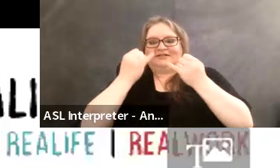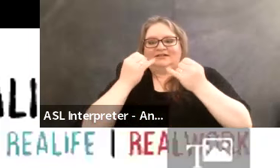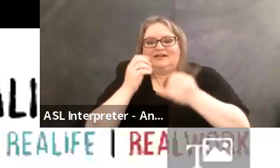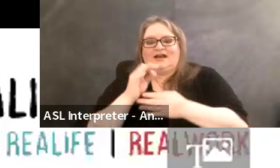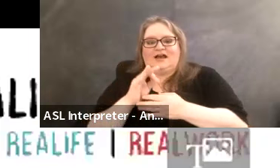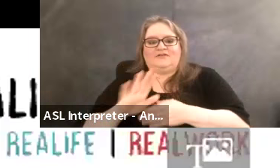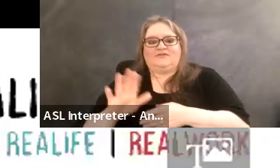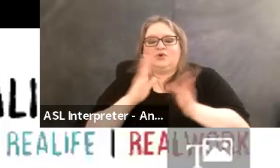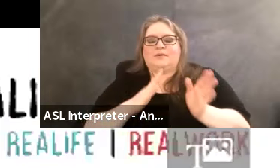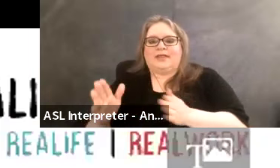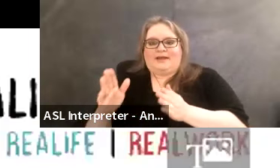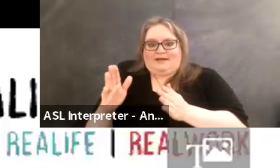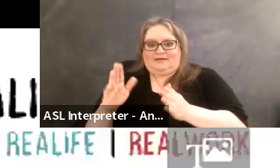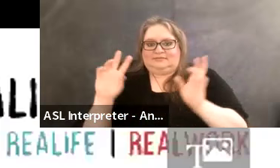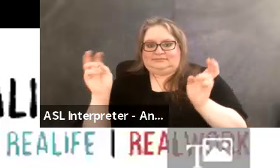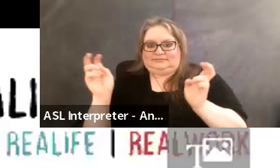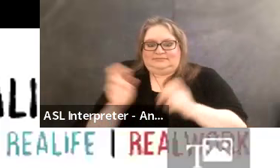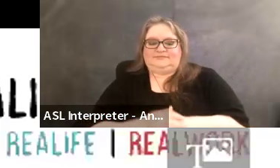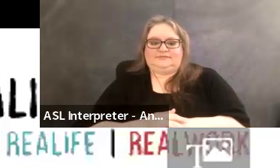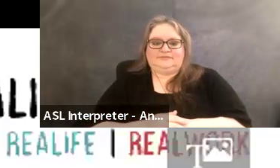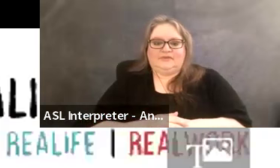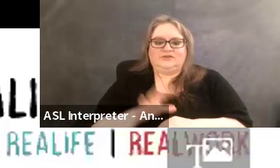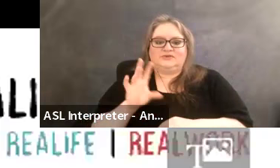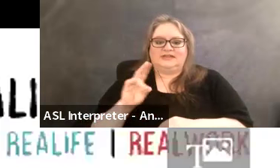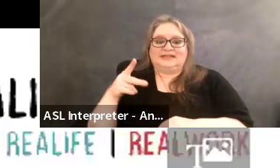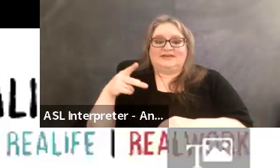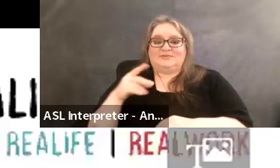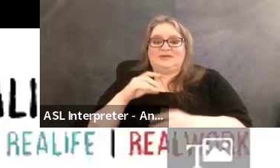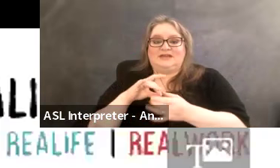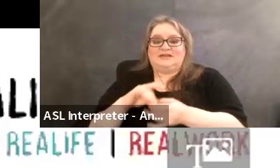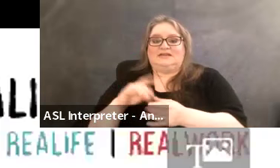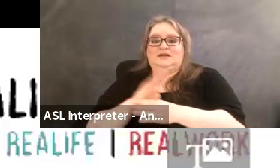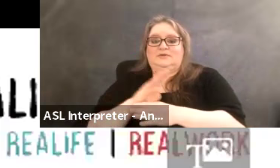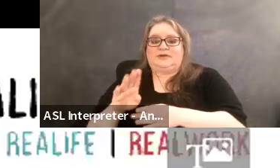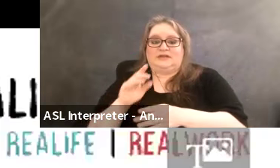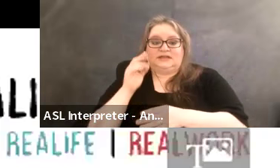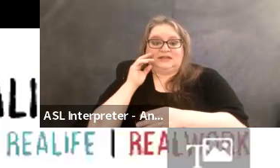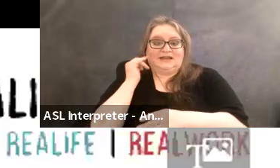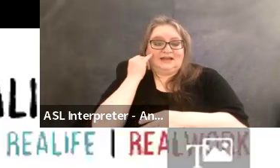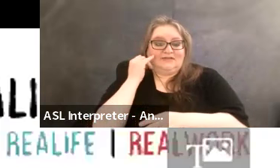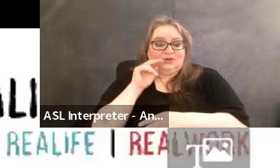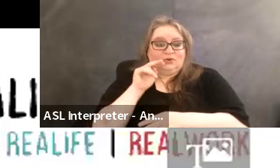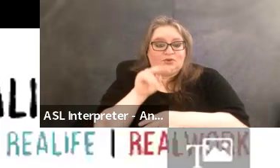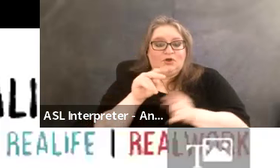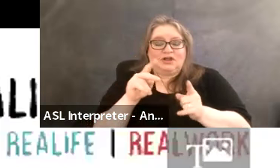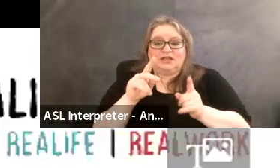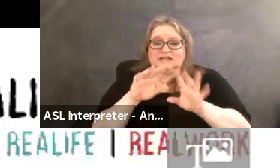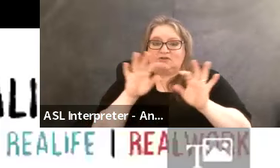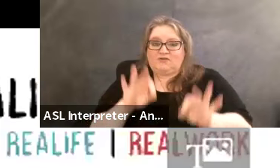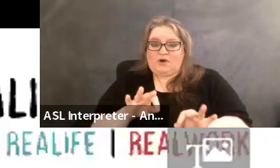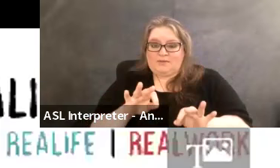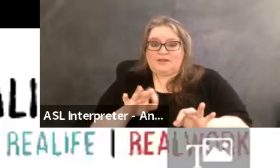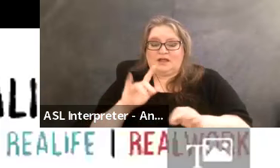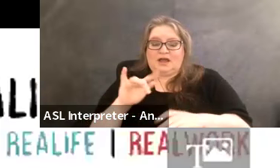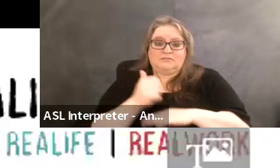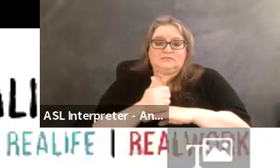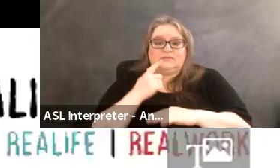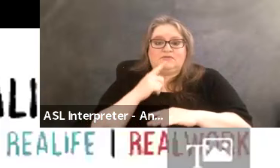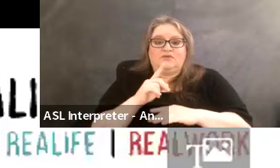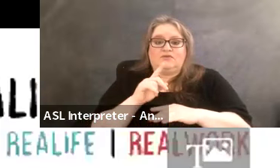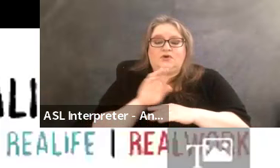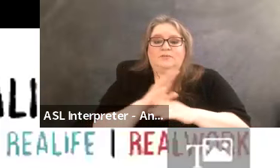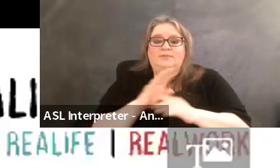your plan. And so in the 7 P's of business, if you look at these, this is a formula that I have for business